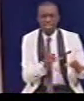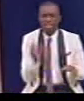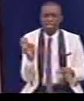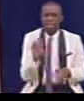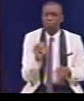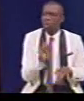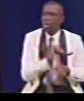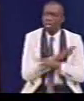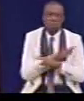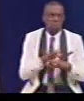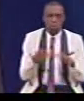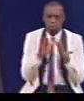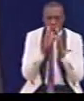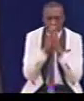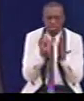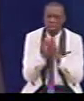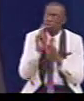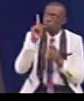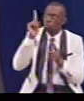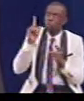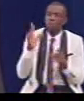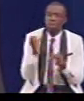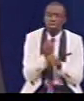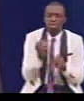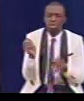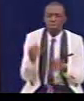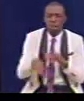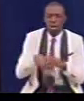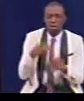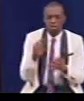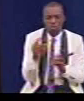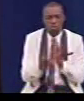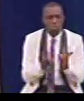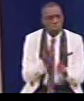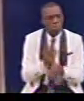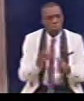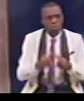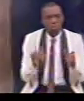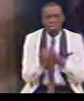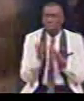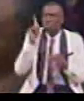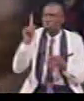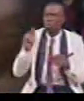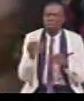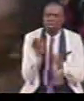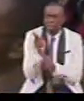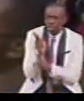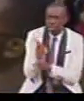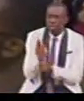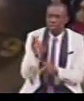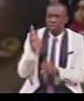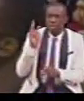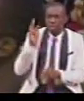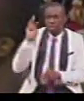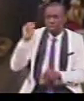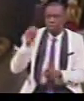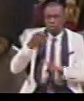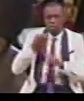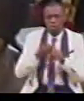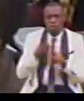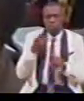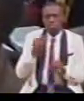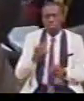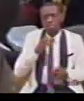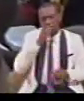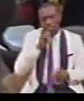thou should take them out of the world but that you'll keep them from the evil they are not of the world even as I am